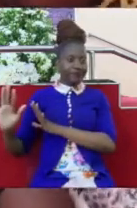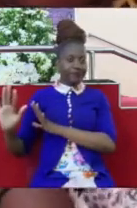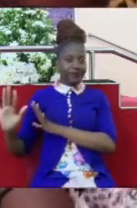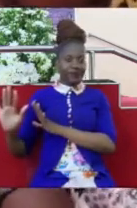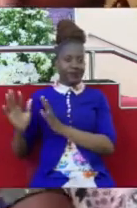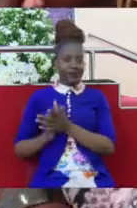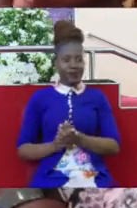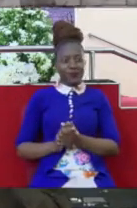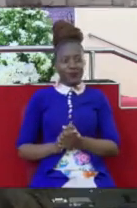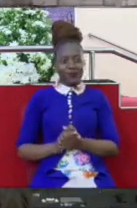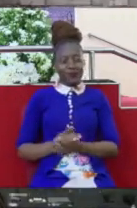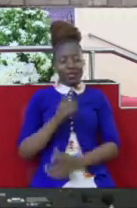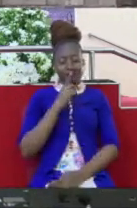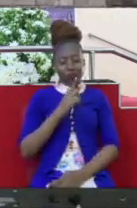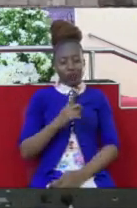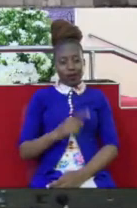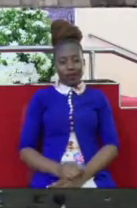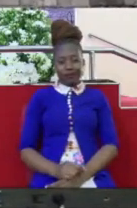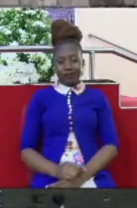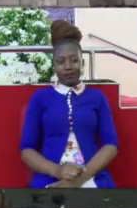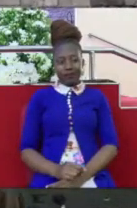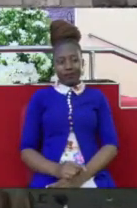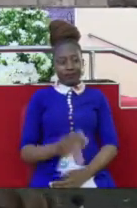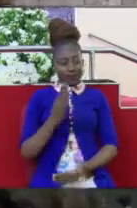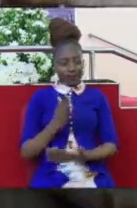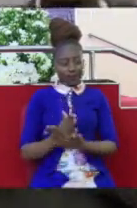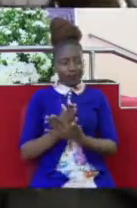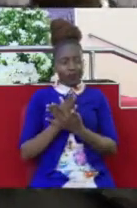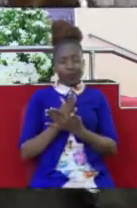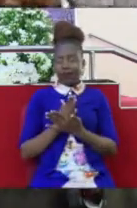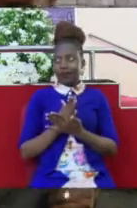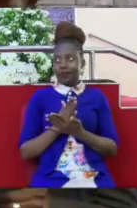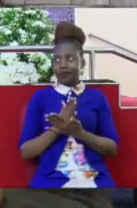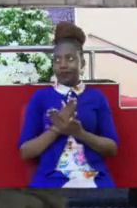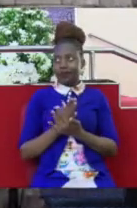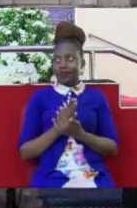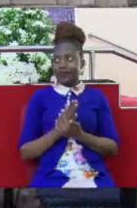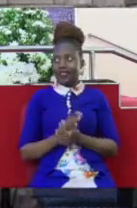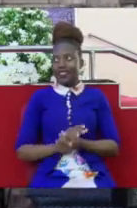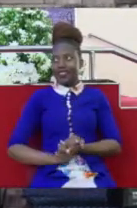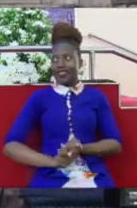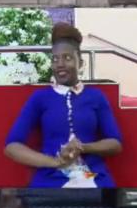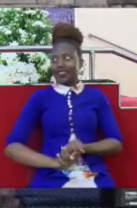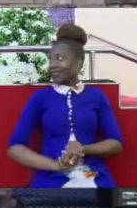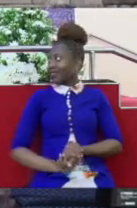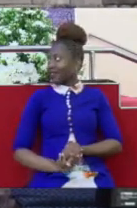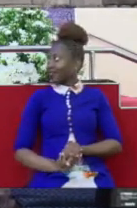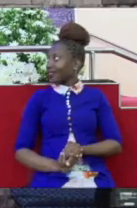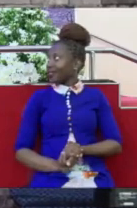Pastor Millie, am I telling the truth here? All right. Come back. Say it one more time.